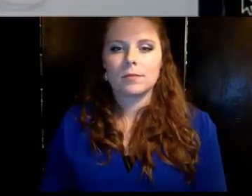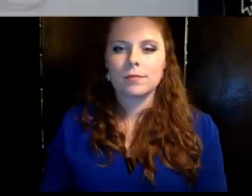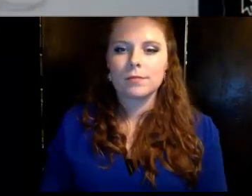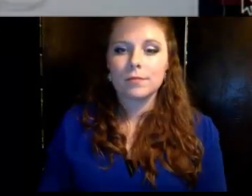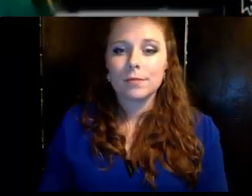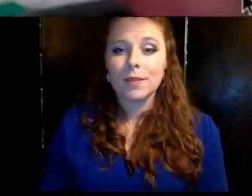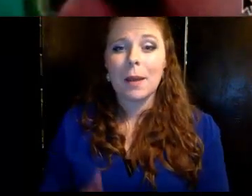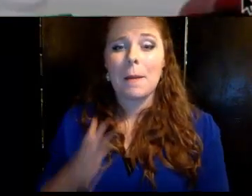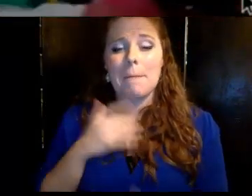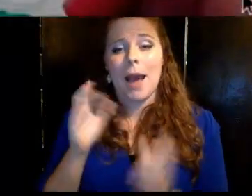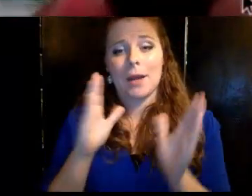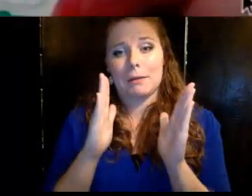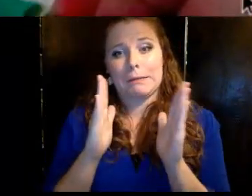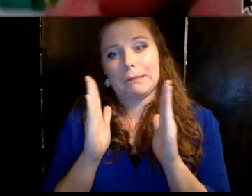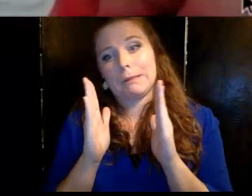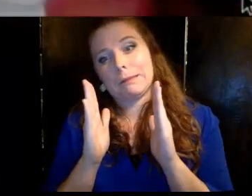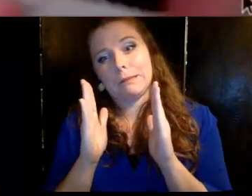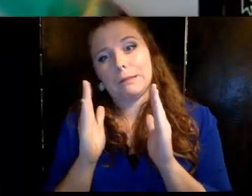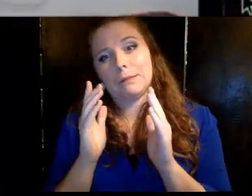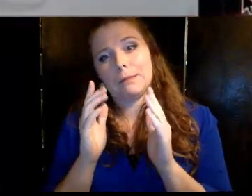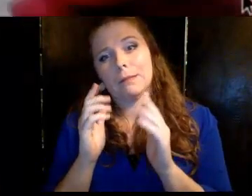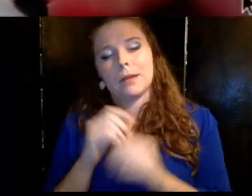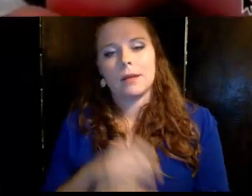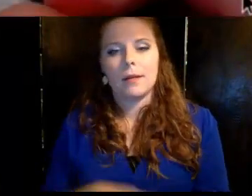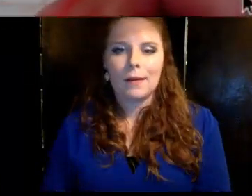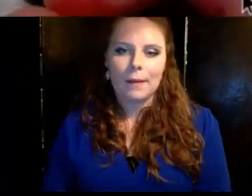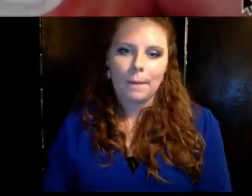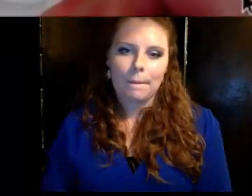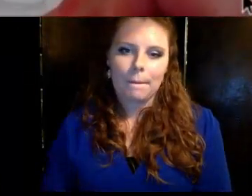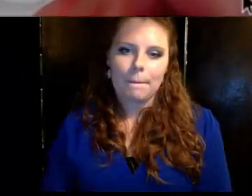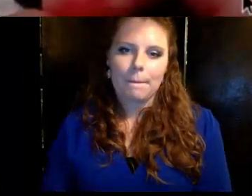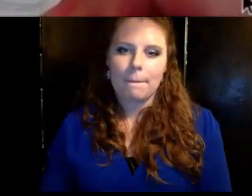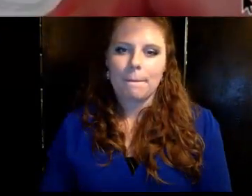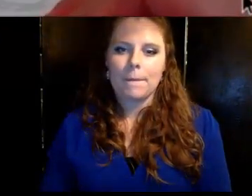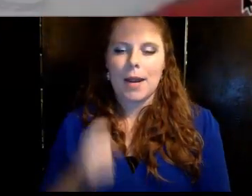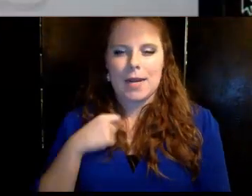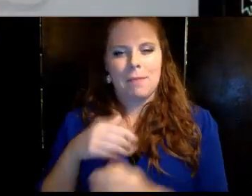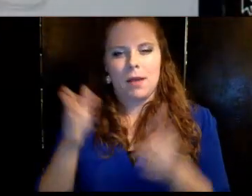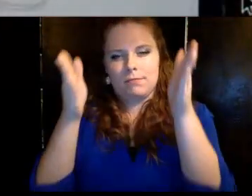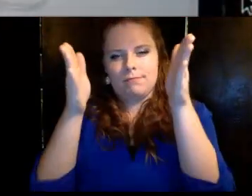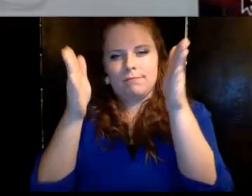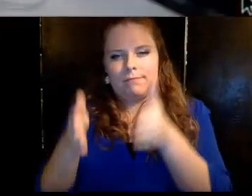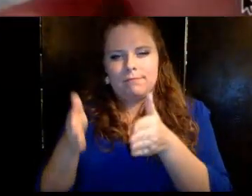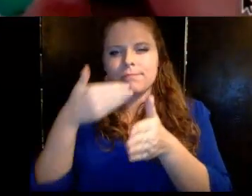mine are a little bit leaning because I'm leaned over to the side here. Let me straighten out my lines.